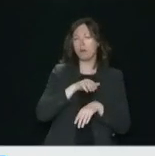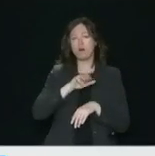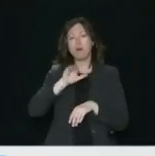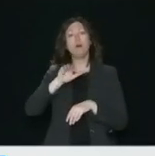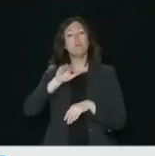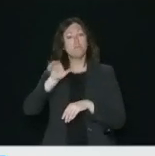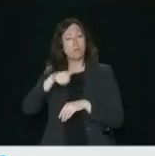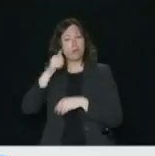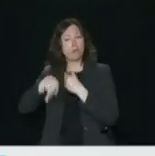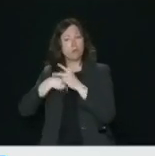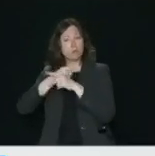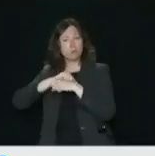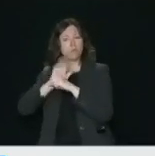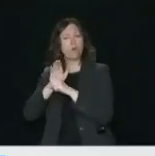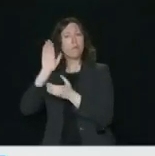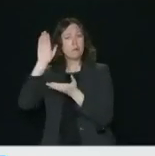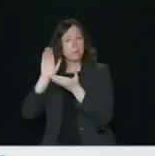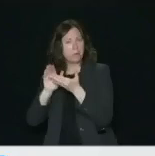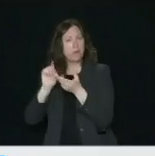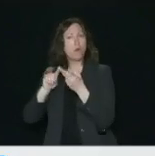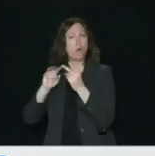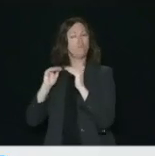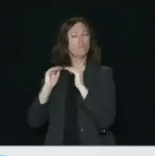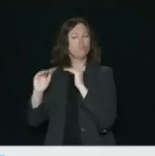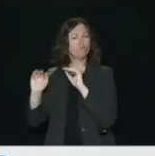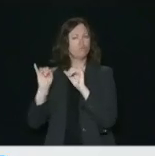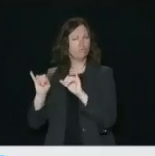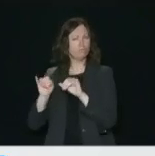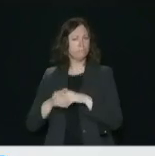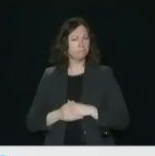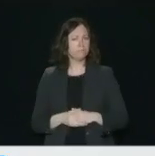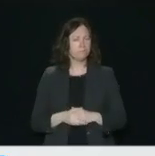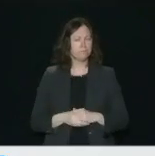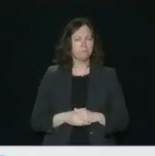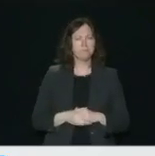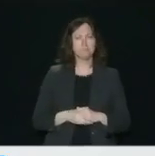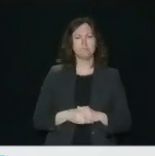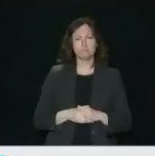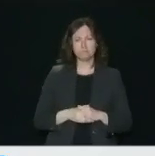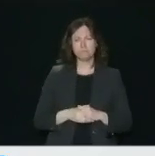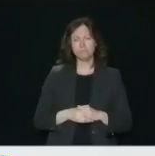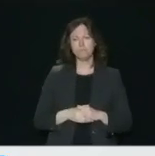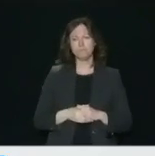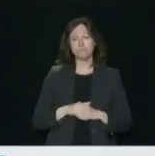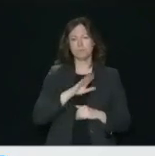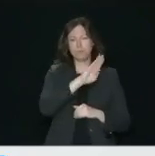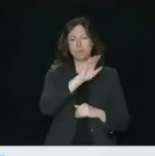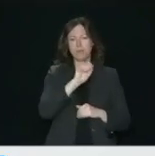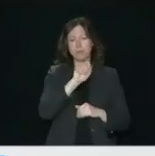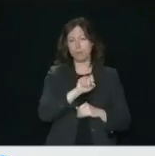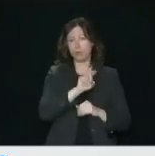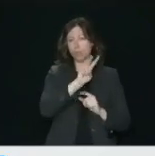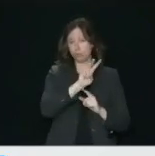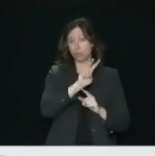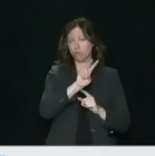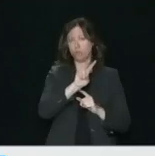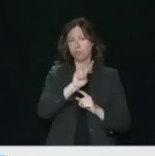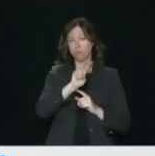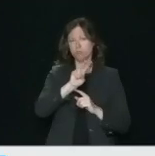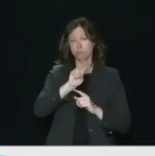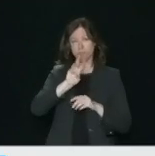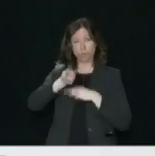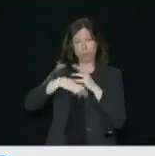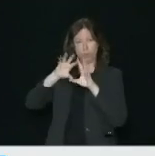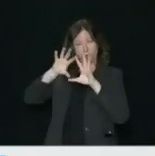with immediate, free, and confidential mental health and substance use supports, including information and practical